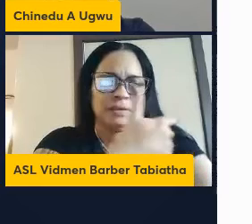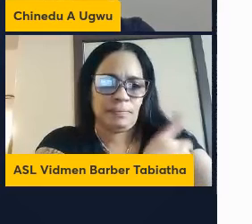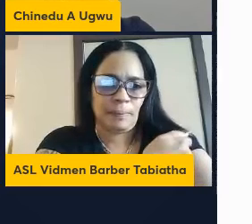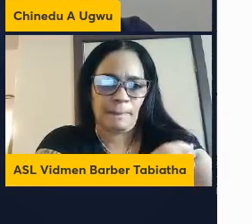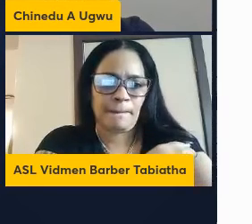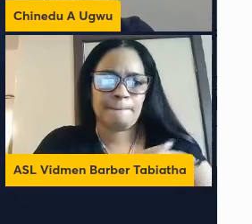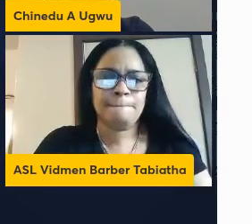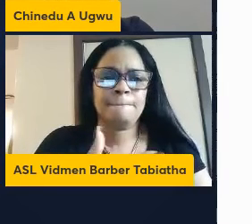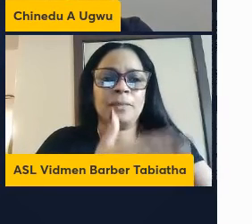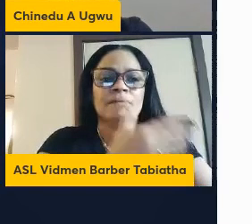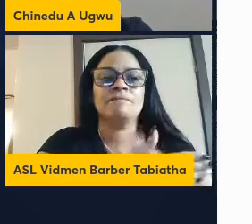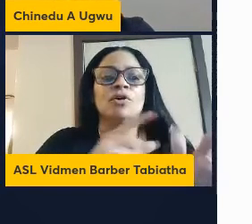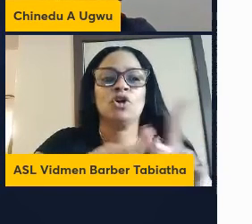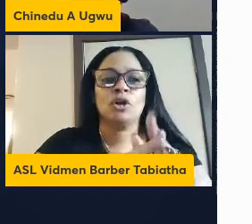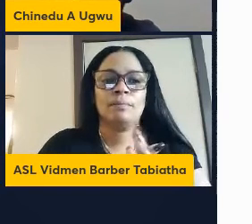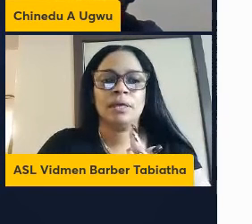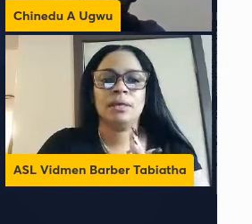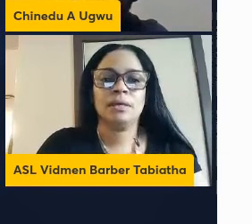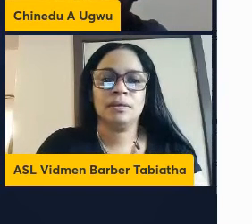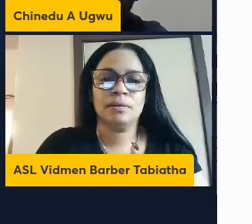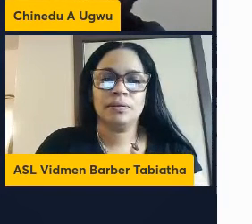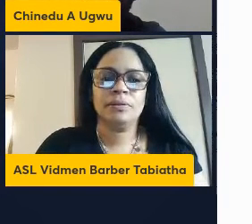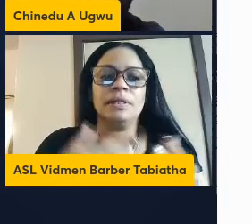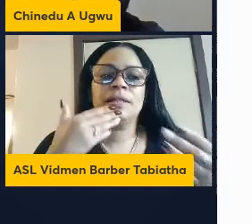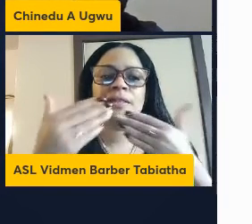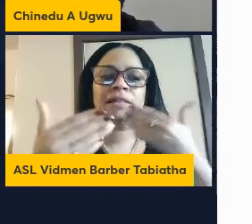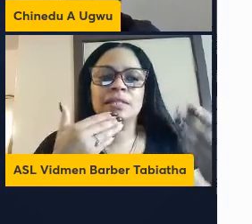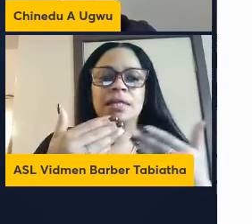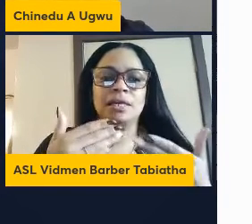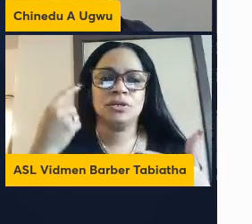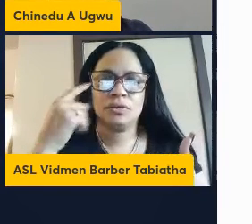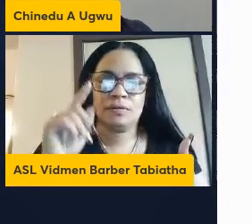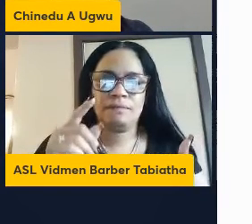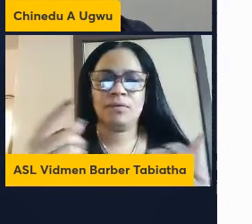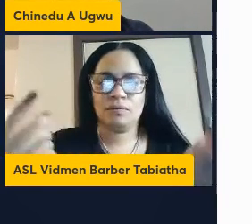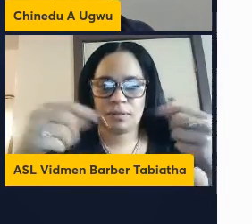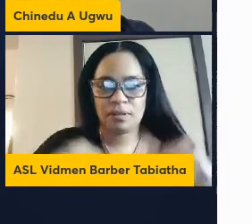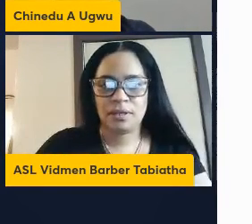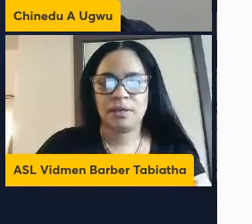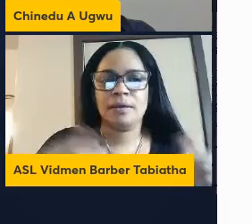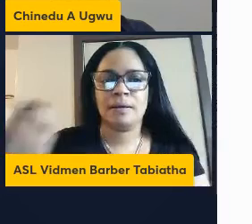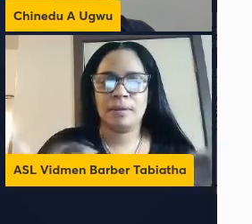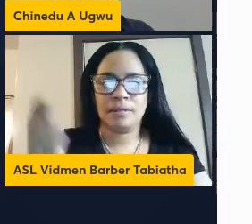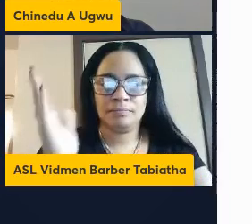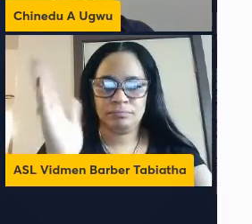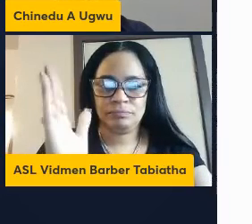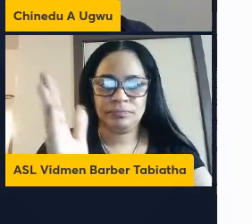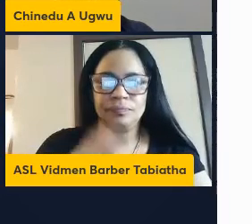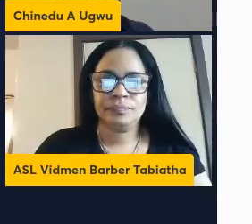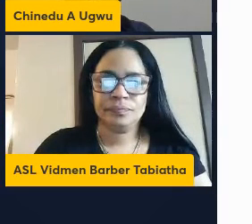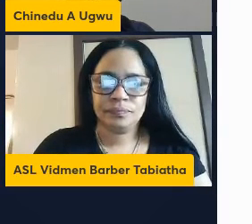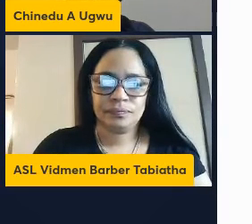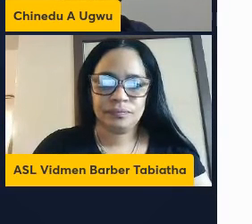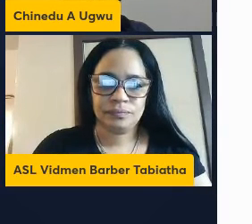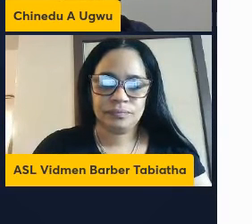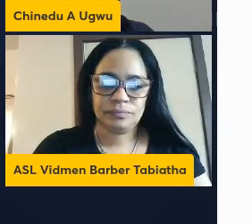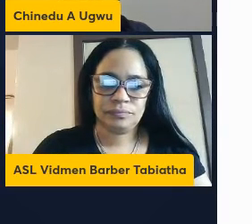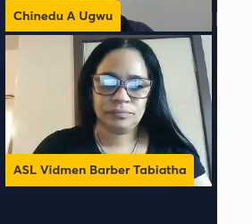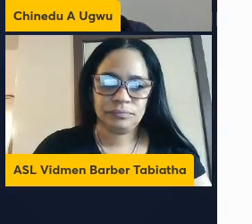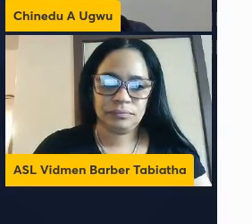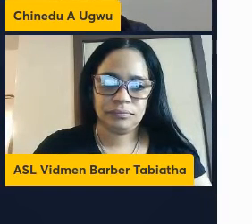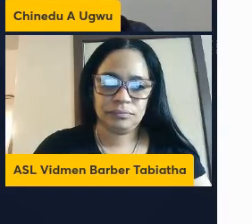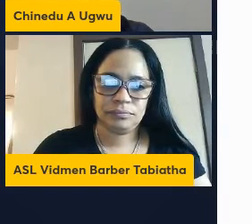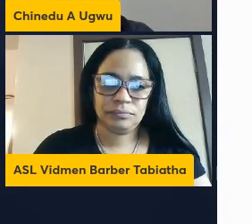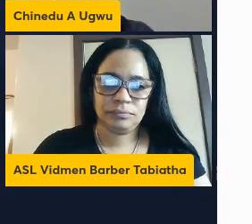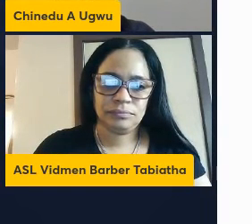So before I begin, would just want to say thank you for the invitation to the organizers of Black Immuno. It's an opportunity to share the